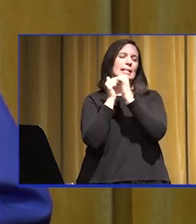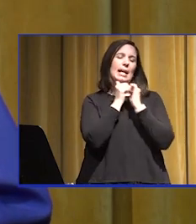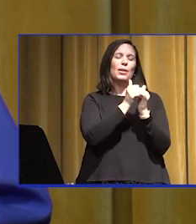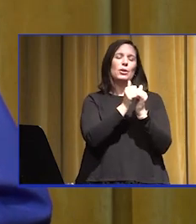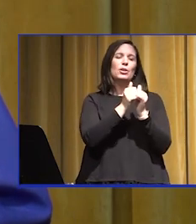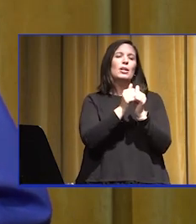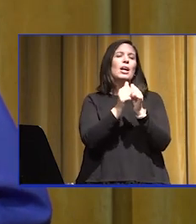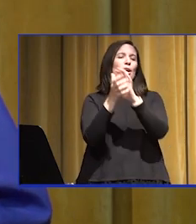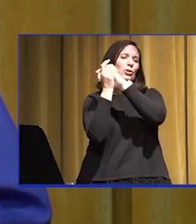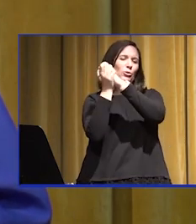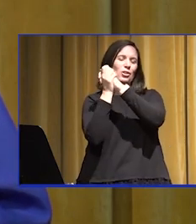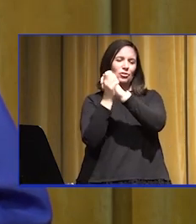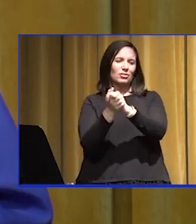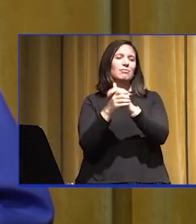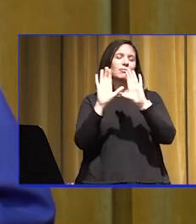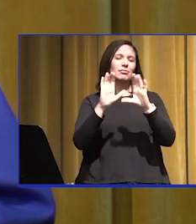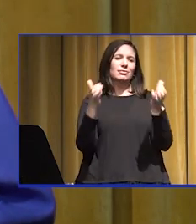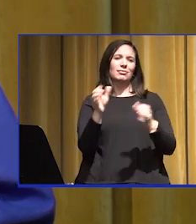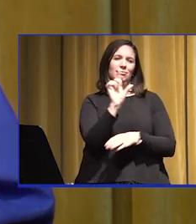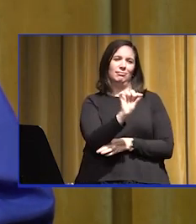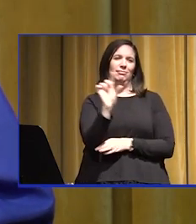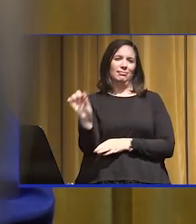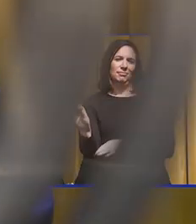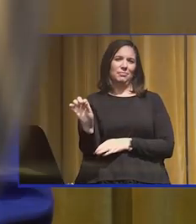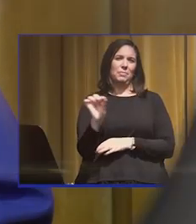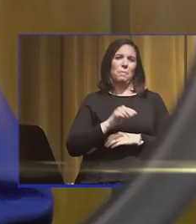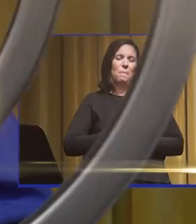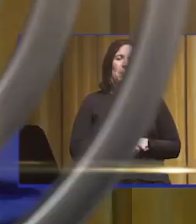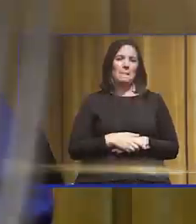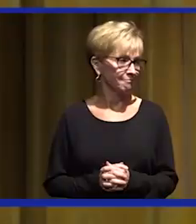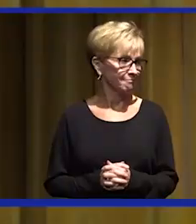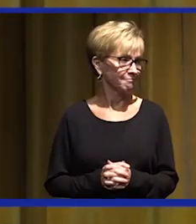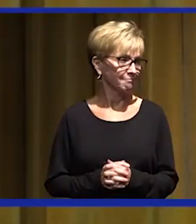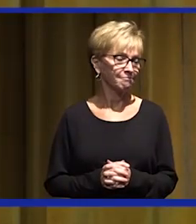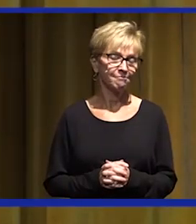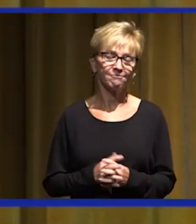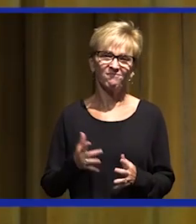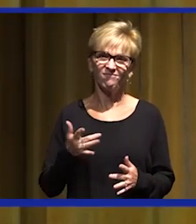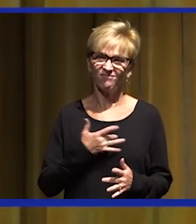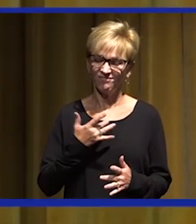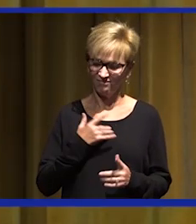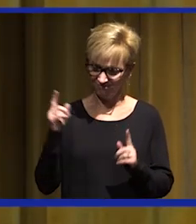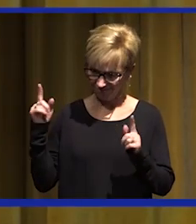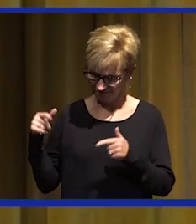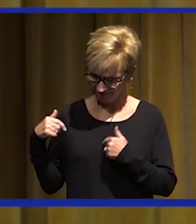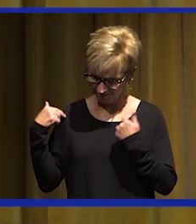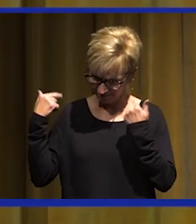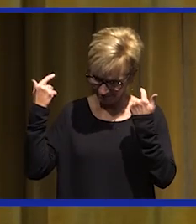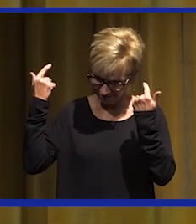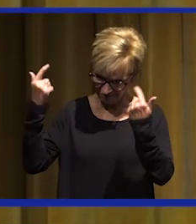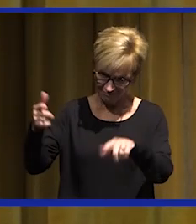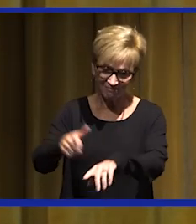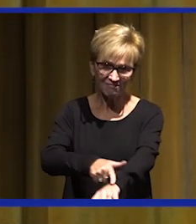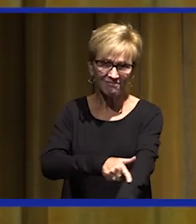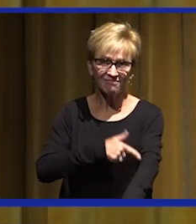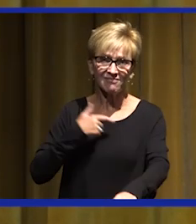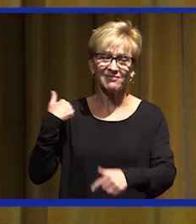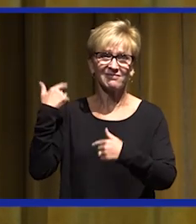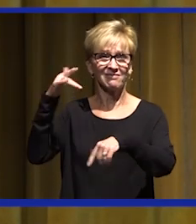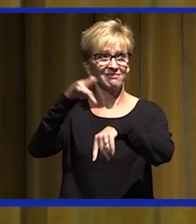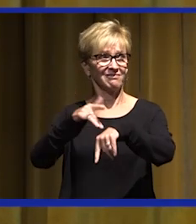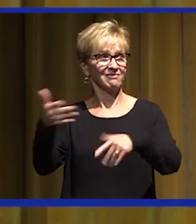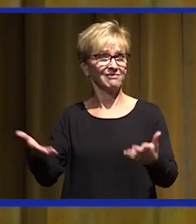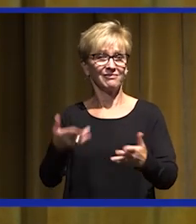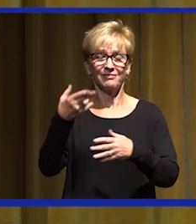Congratulations, class of 2020. It has felt like a lifetime since I attended one of my